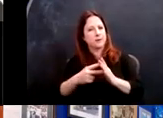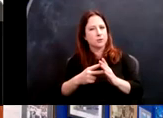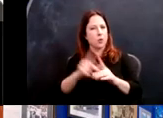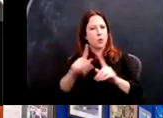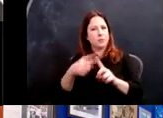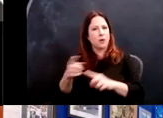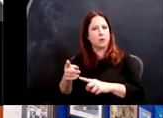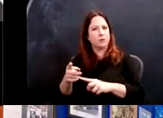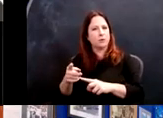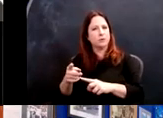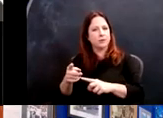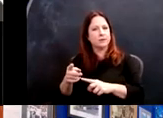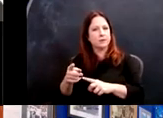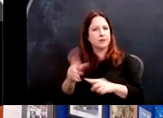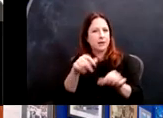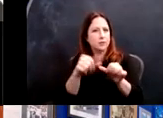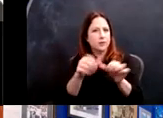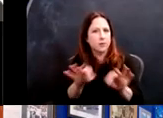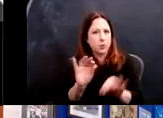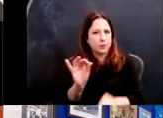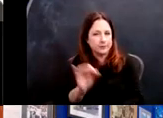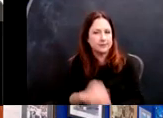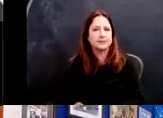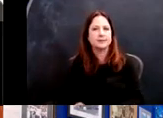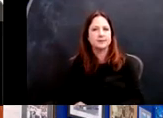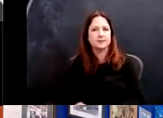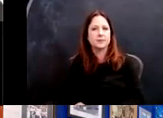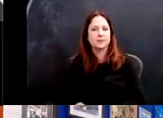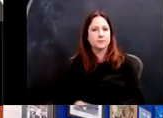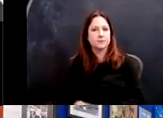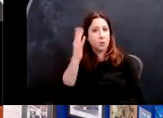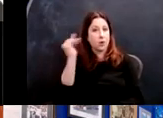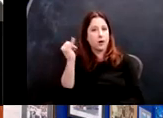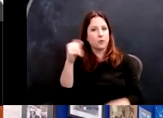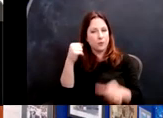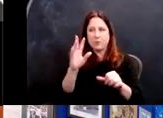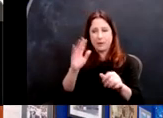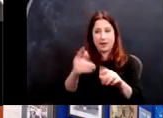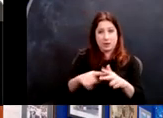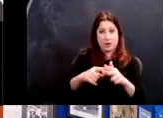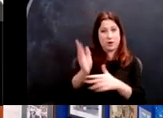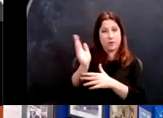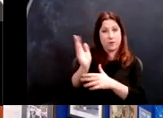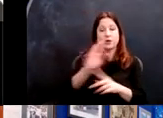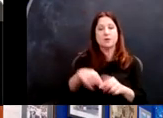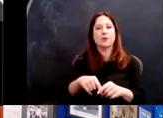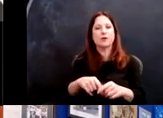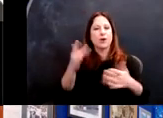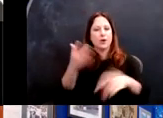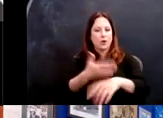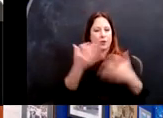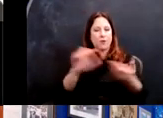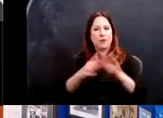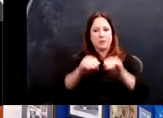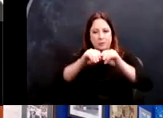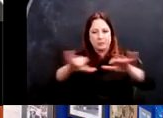too, because that ties into the idea of recovery being contagious, carrying recovery. And if we